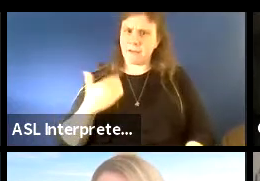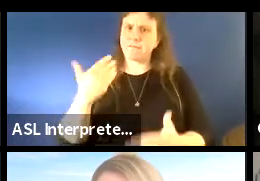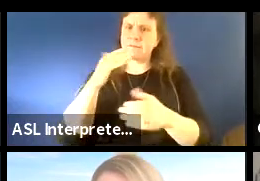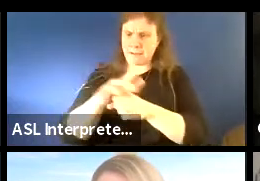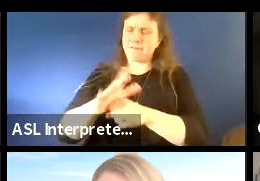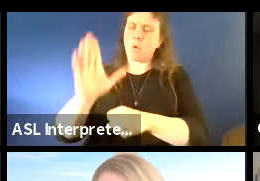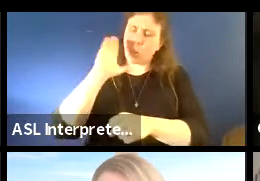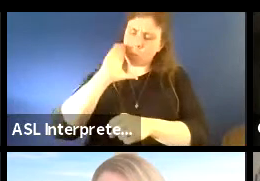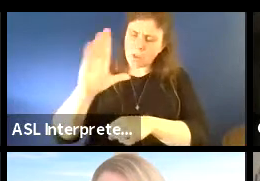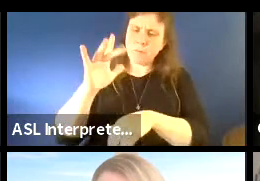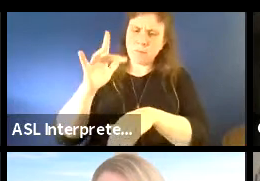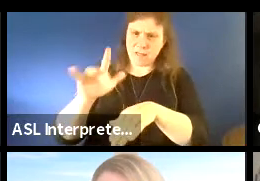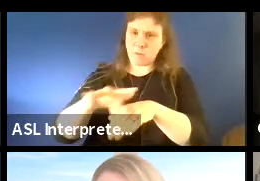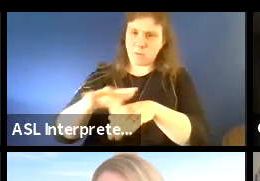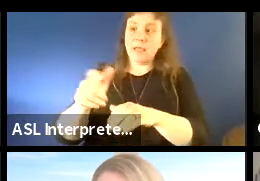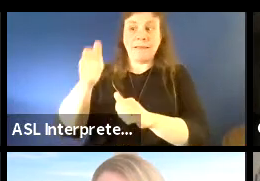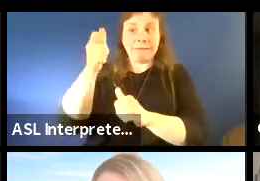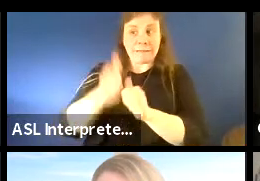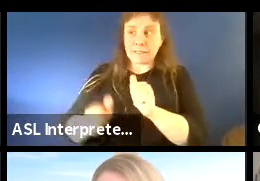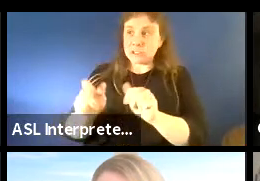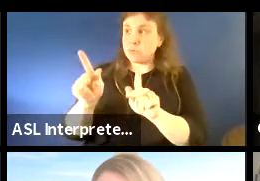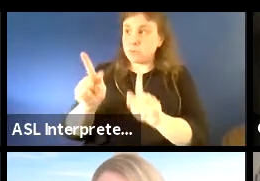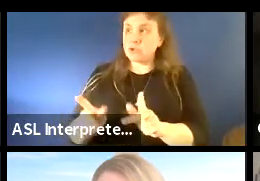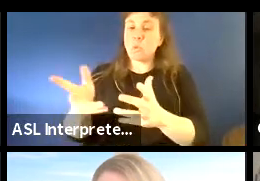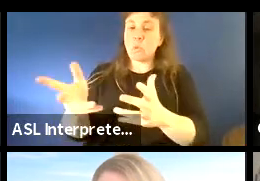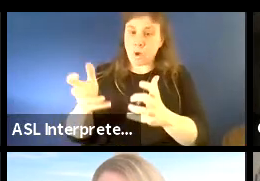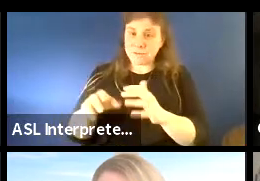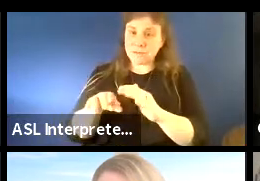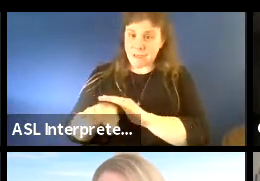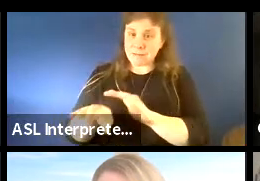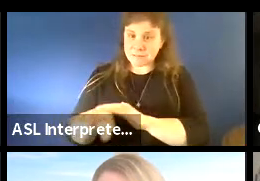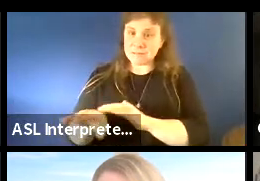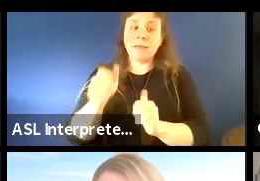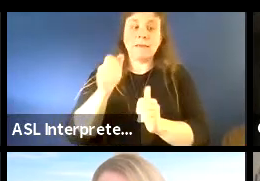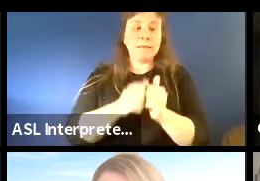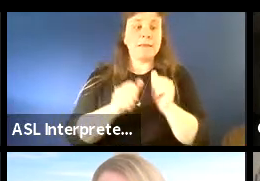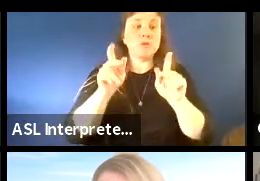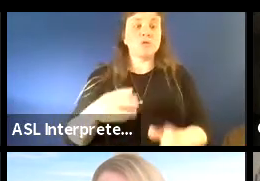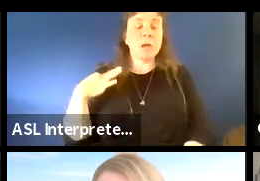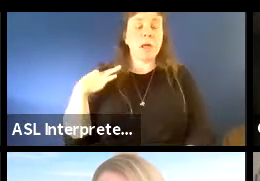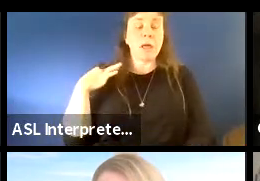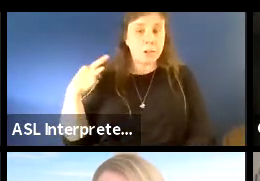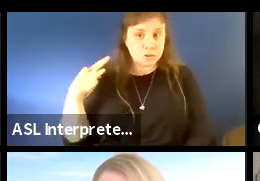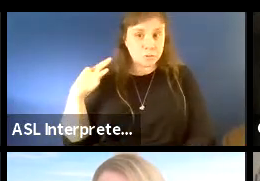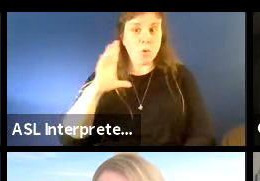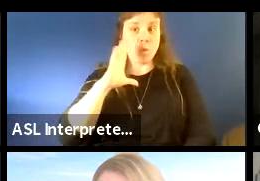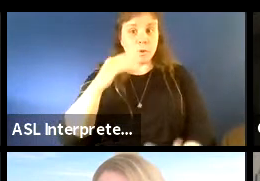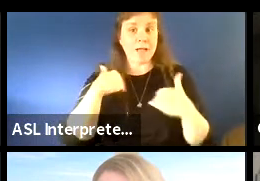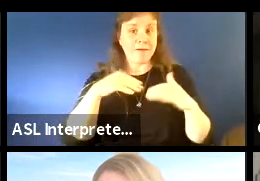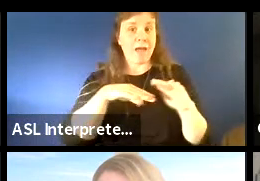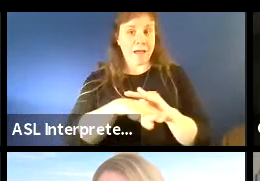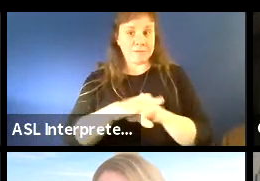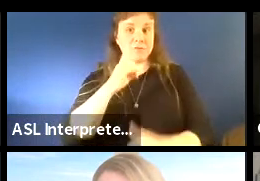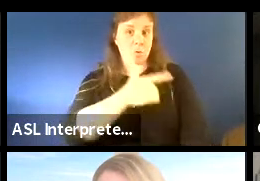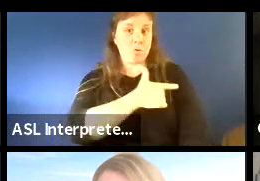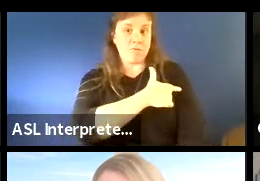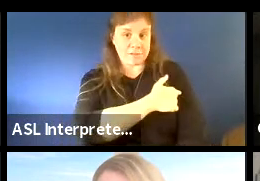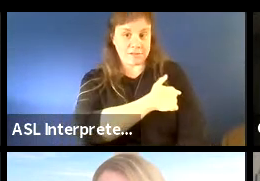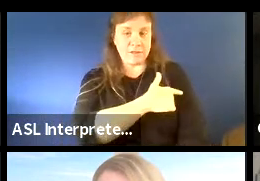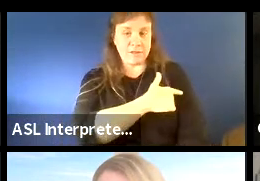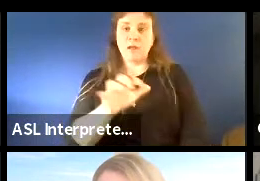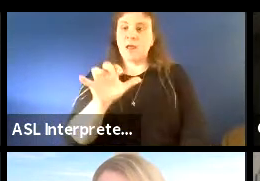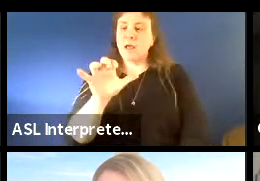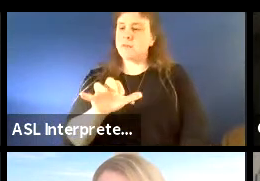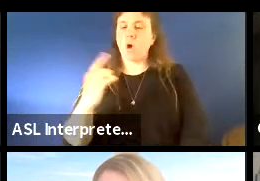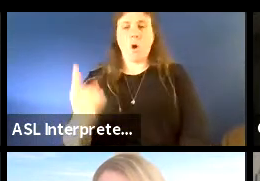of the benchmark put forward for mid-June, that every person who's eligible can get access to vaccine. And there has always been